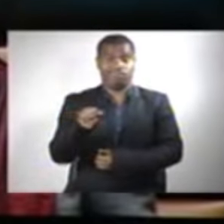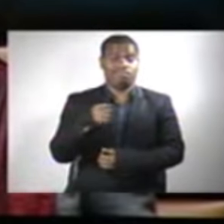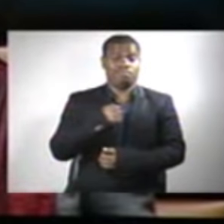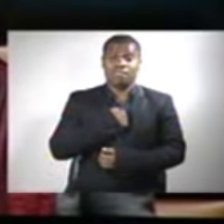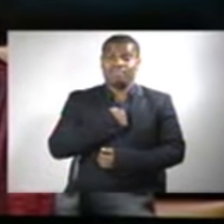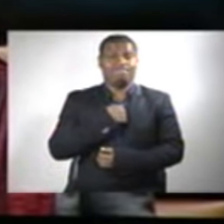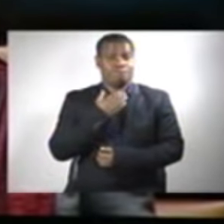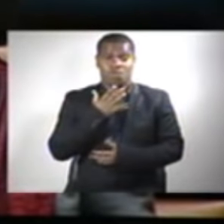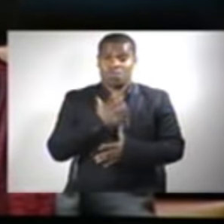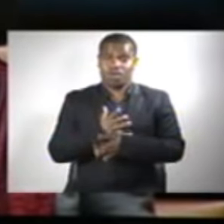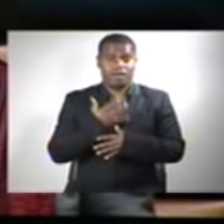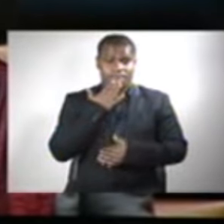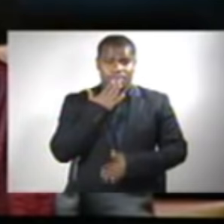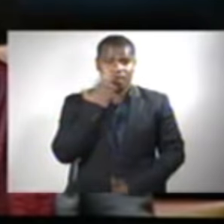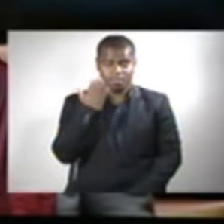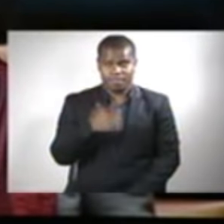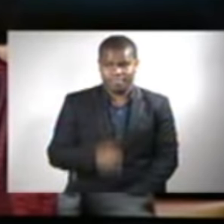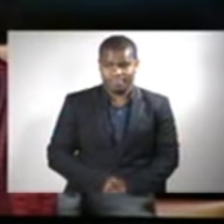Honorable Musa.